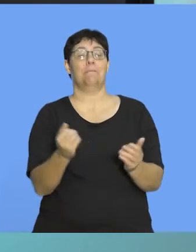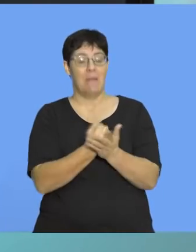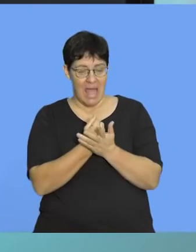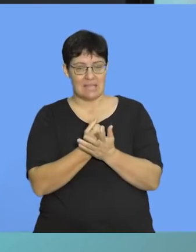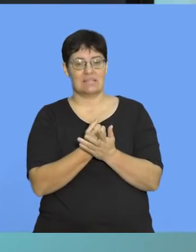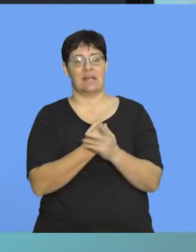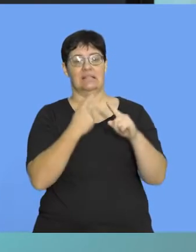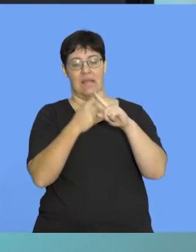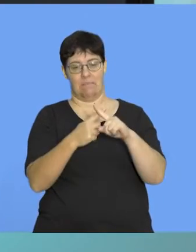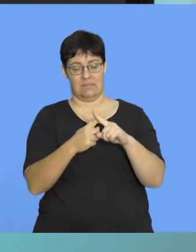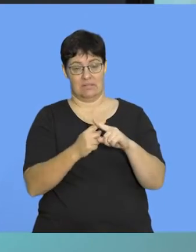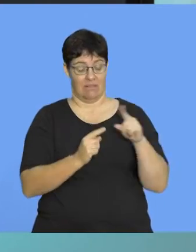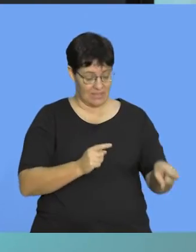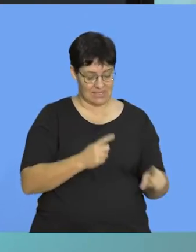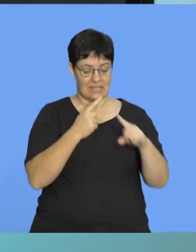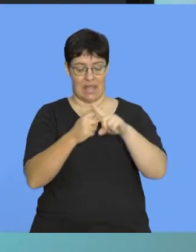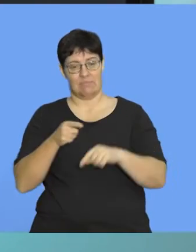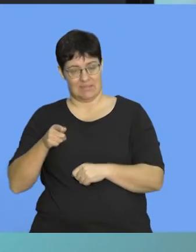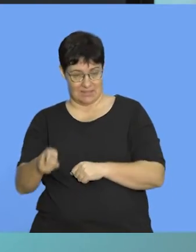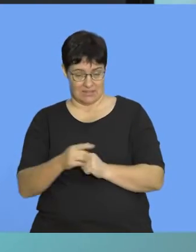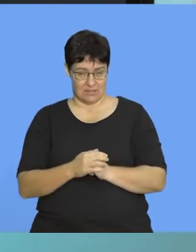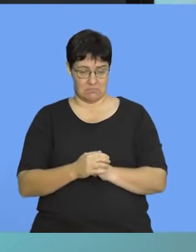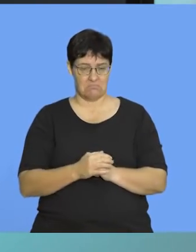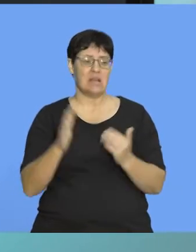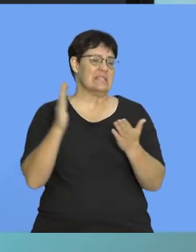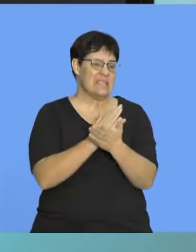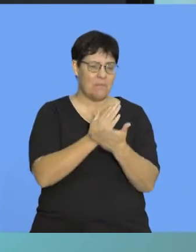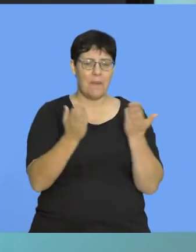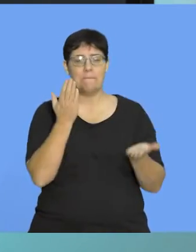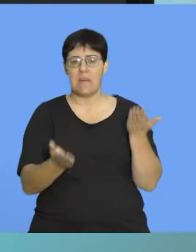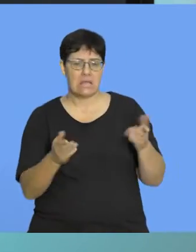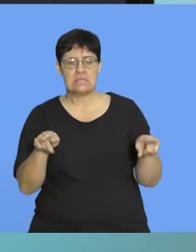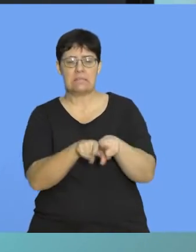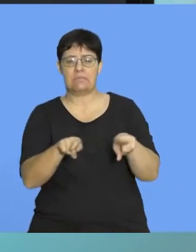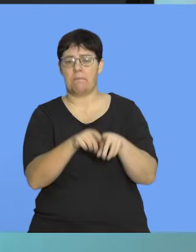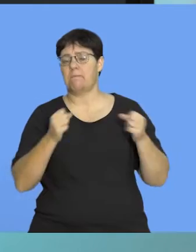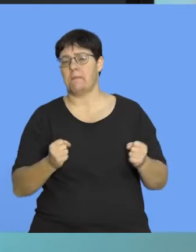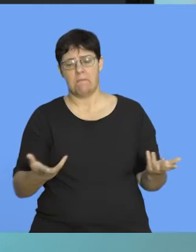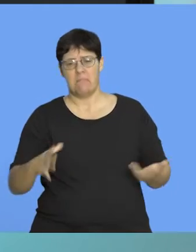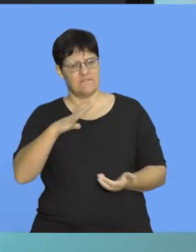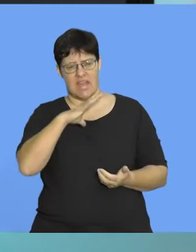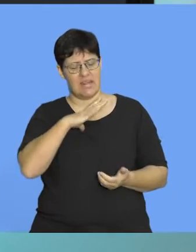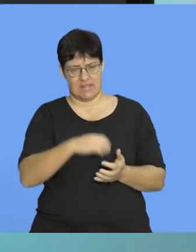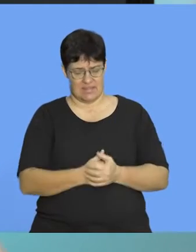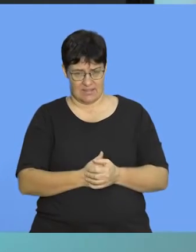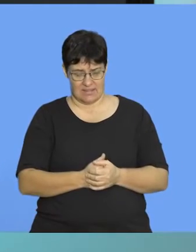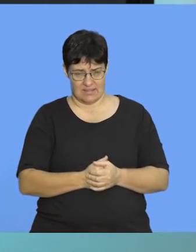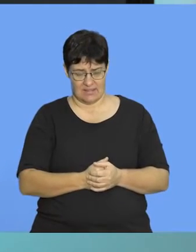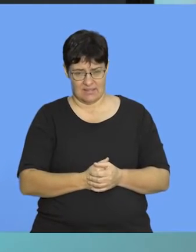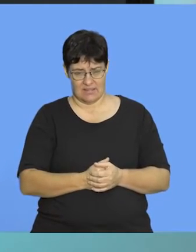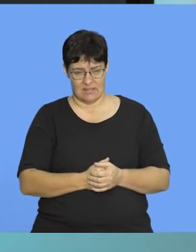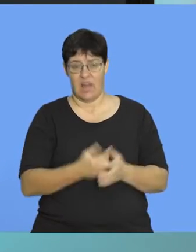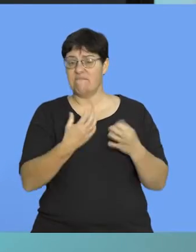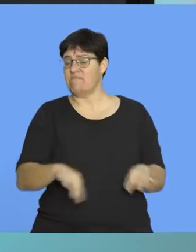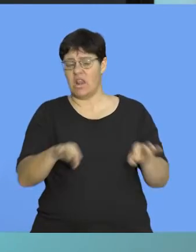to be multiplied together. There may be situations where your masses are the same. That's fine. Doesn't matter. It doesn't matter